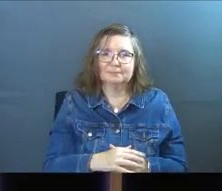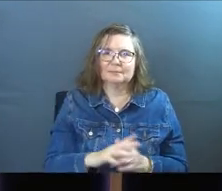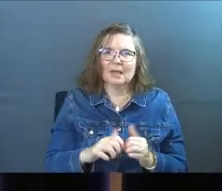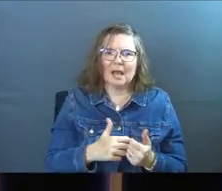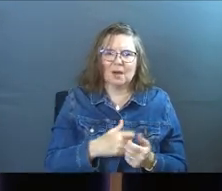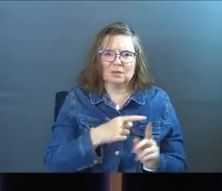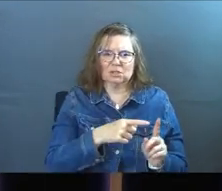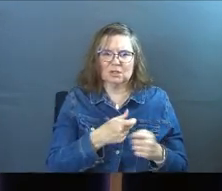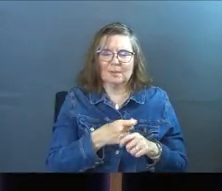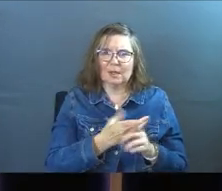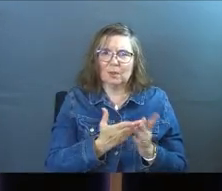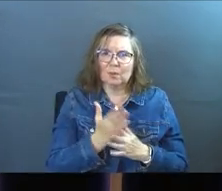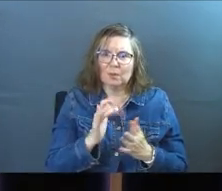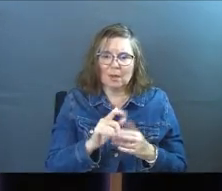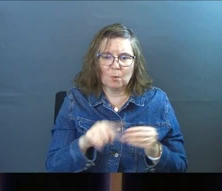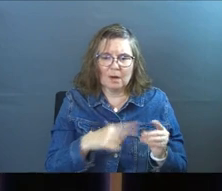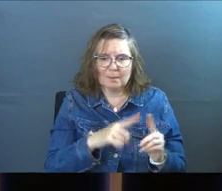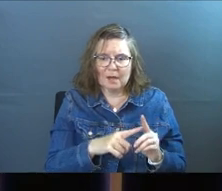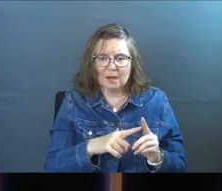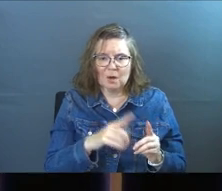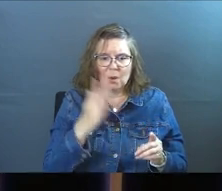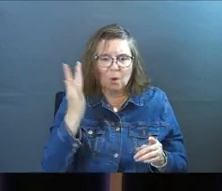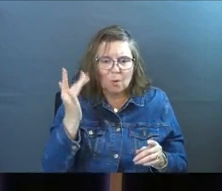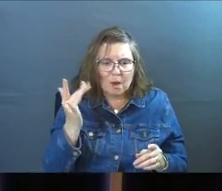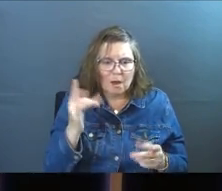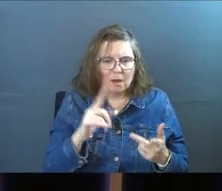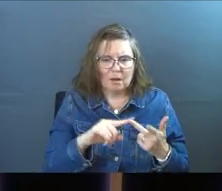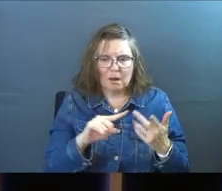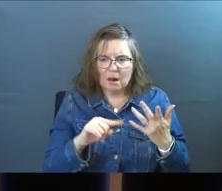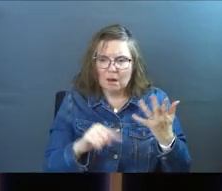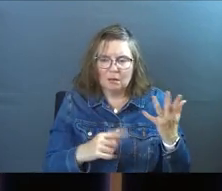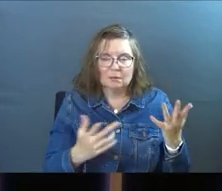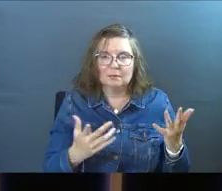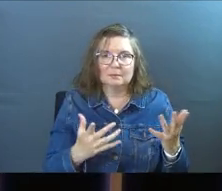How in the world did she make it through that? What about her why? What about, what?